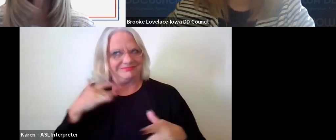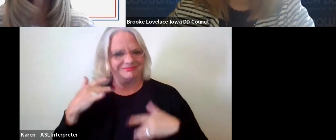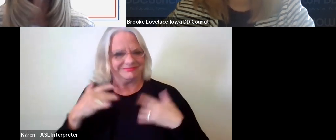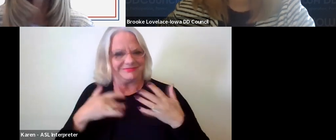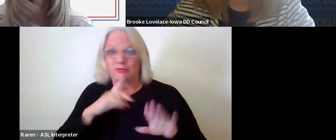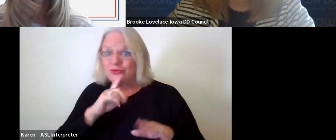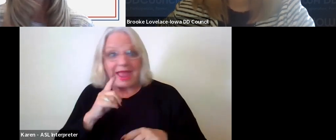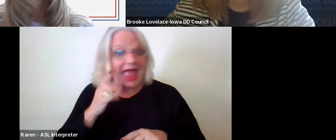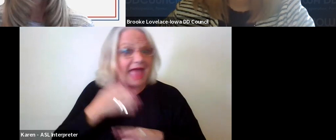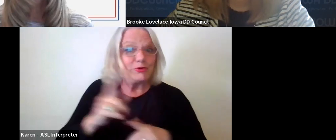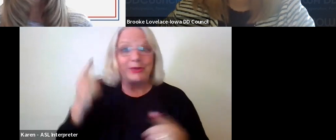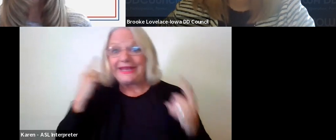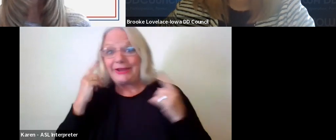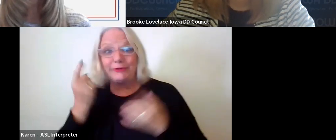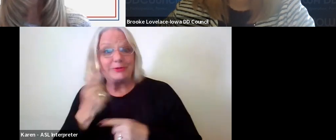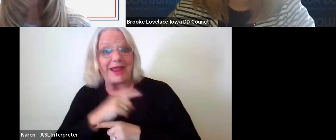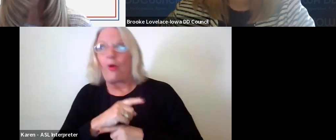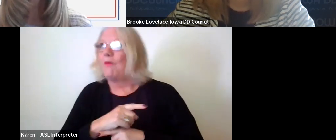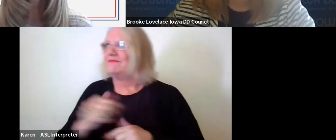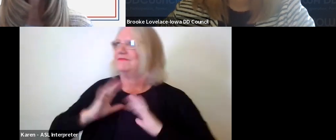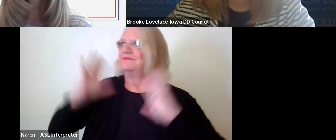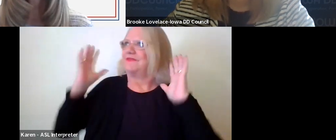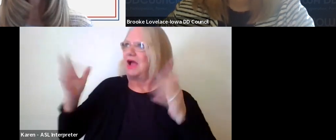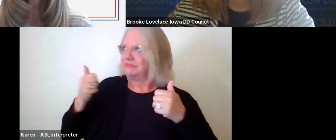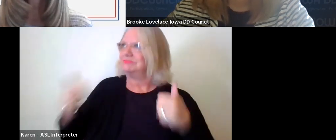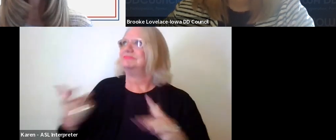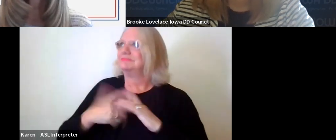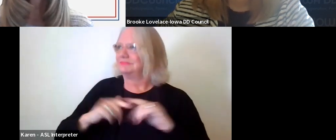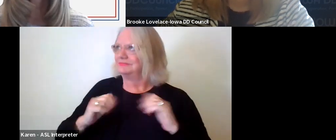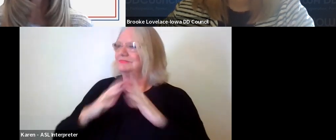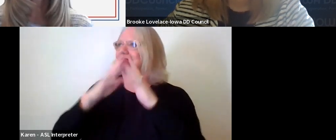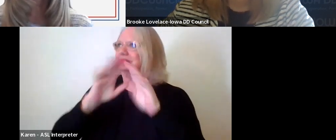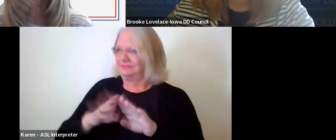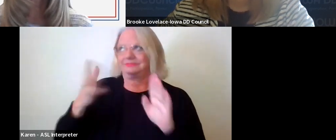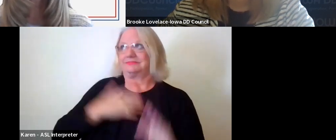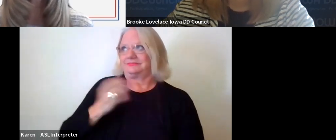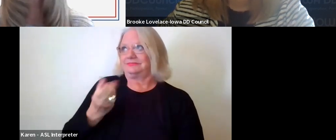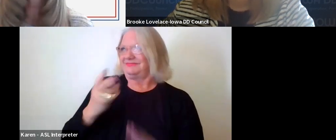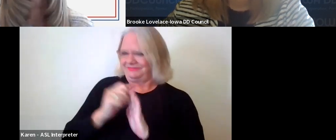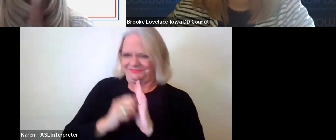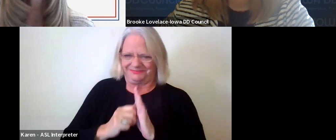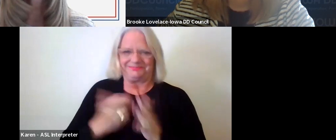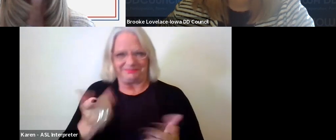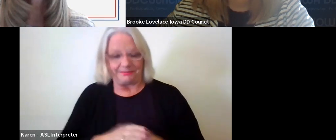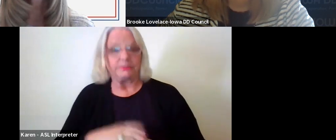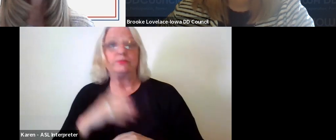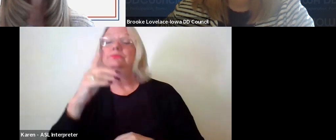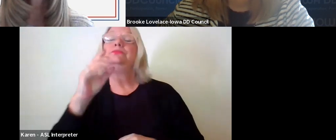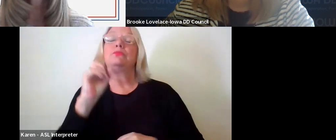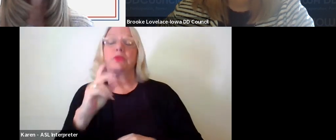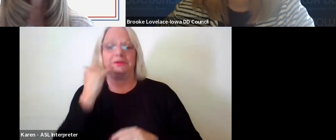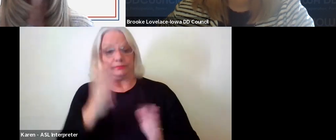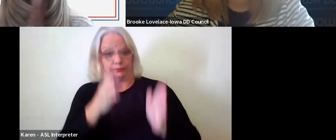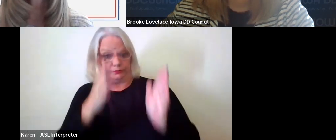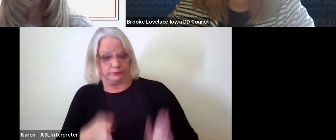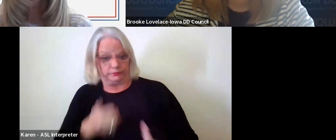today's webinar. So let's first talk about the situation in which the eligible individual is under the